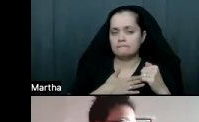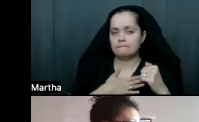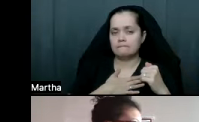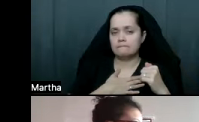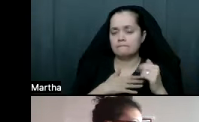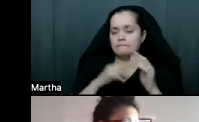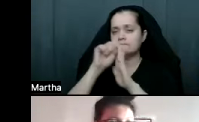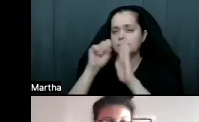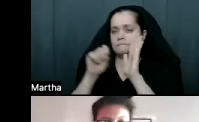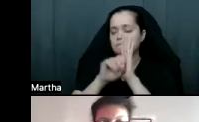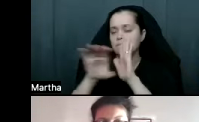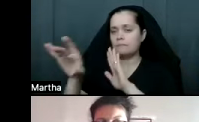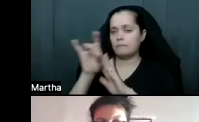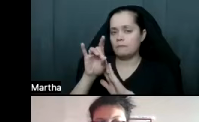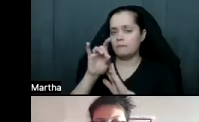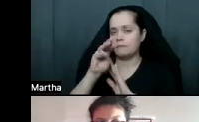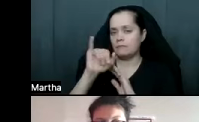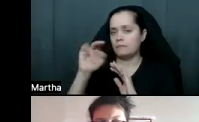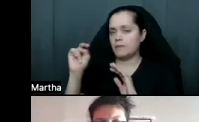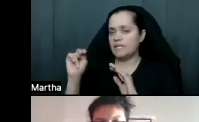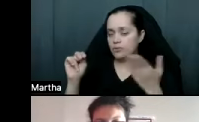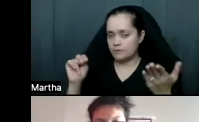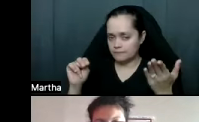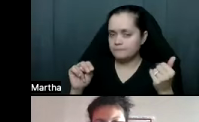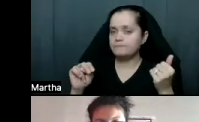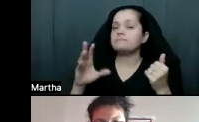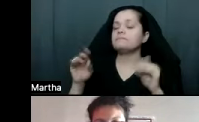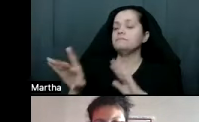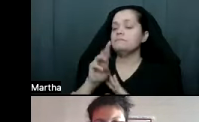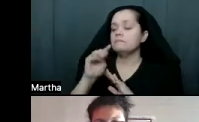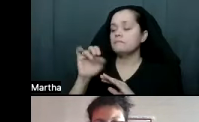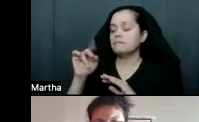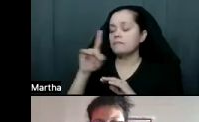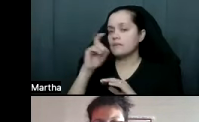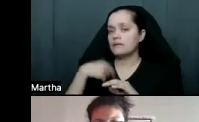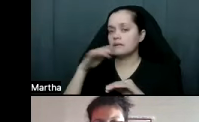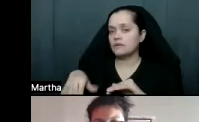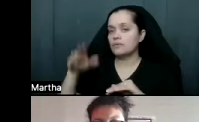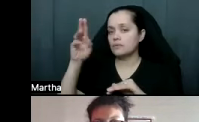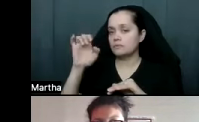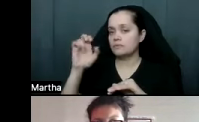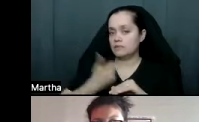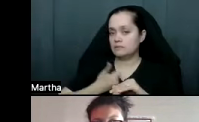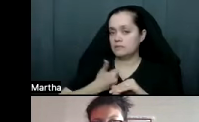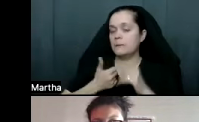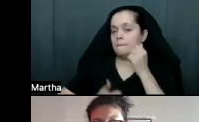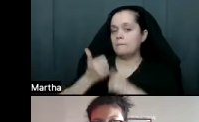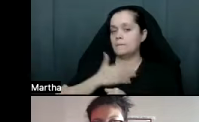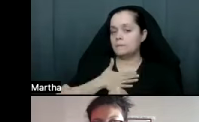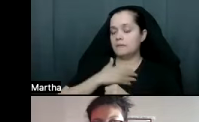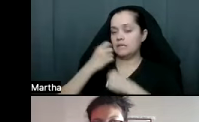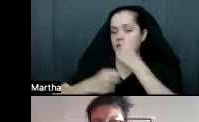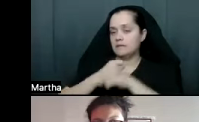state that I've chosen is Minnesota. And I've chosen that because I grew up in Minnesota, spent most of my years